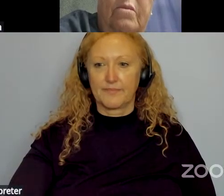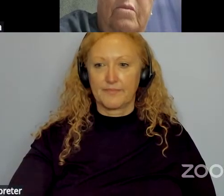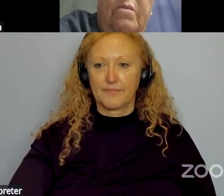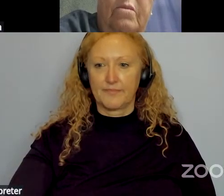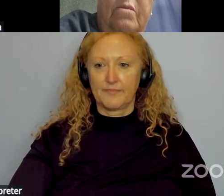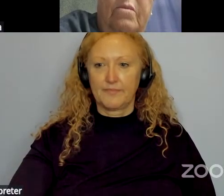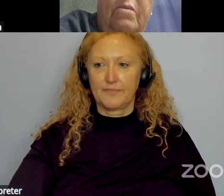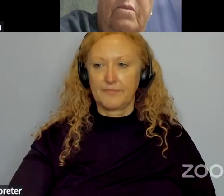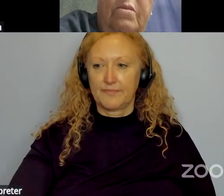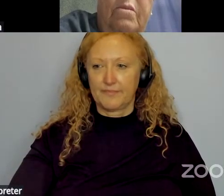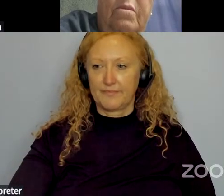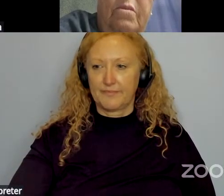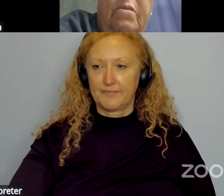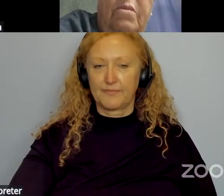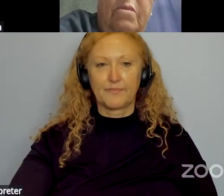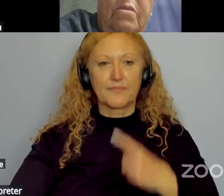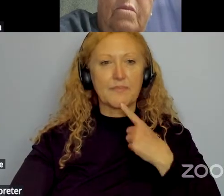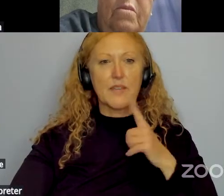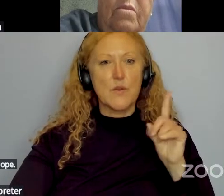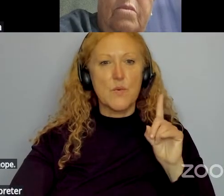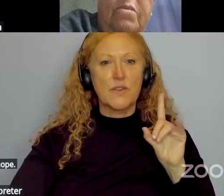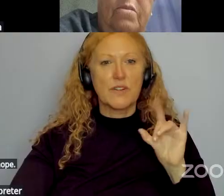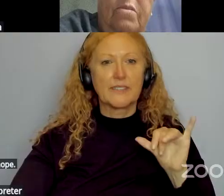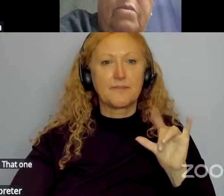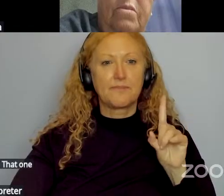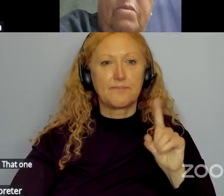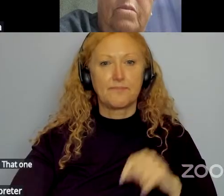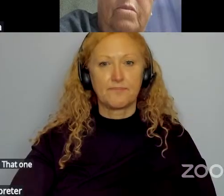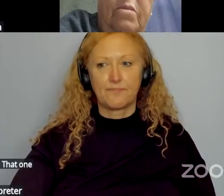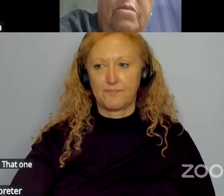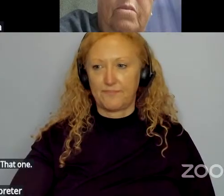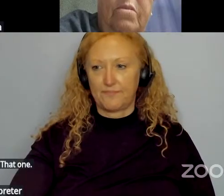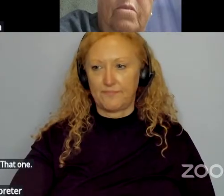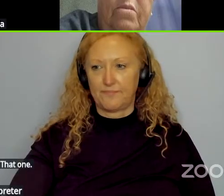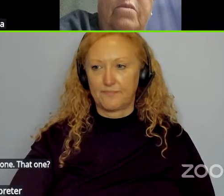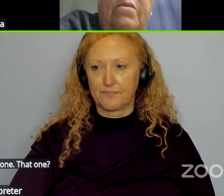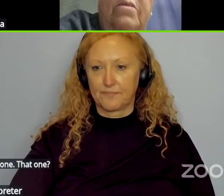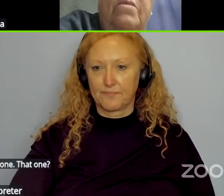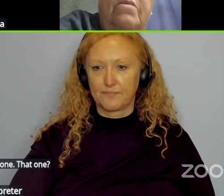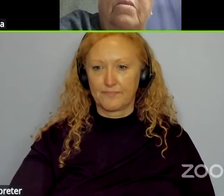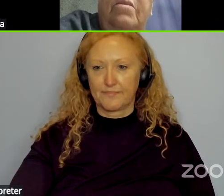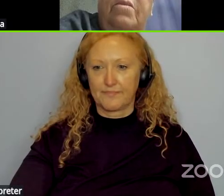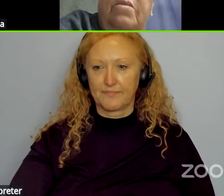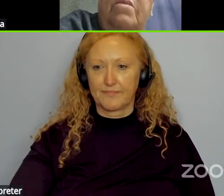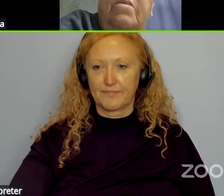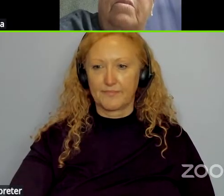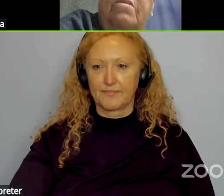Where is no, that one. That one? Yes.